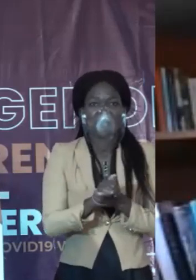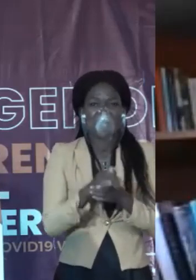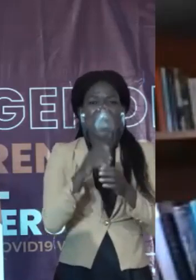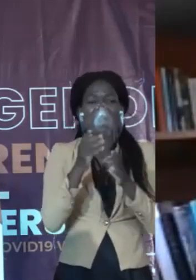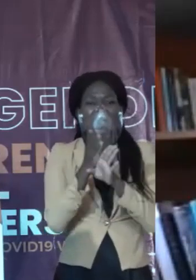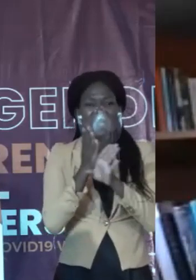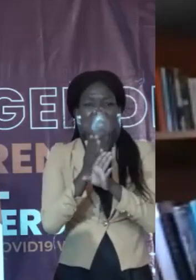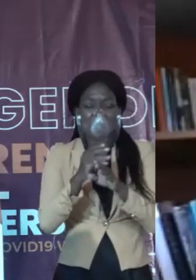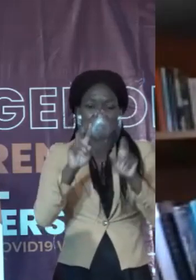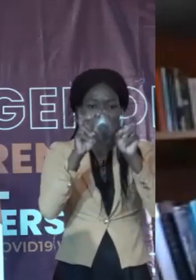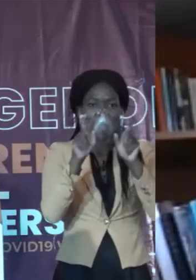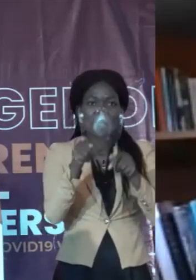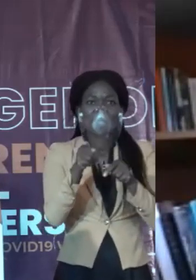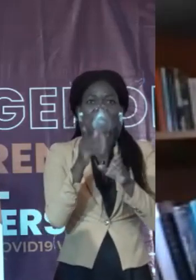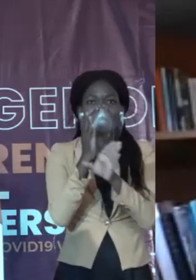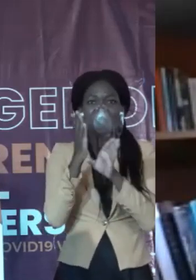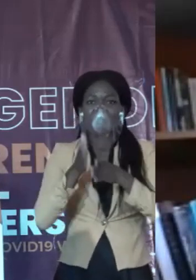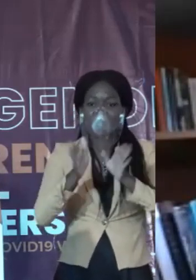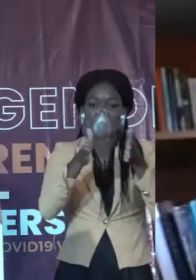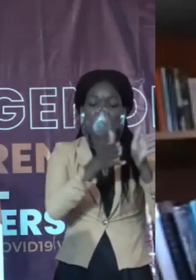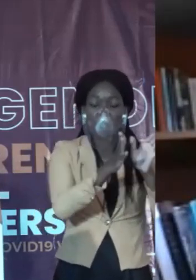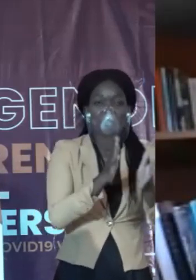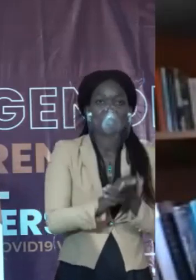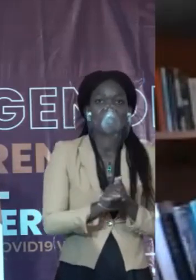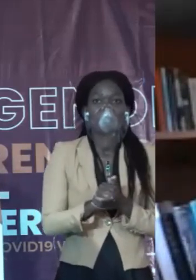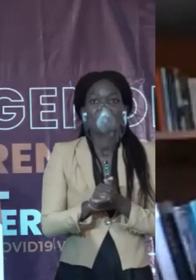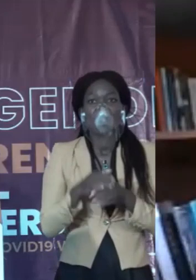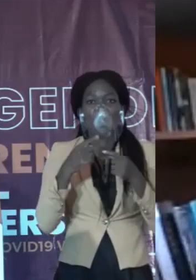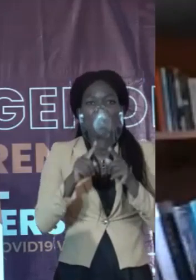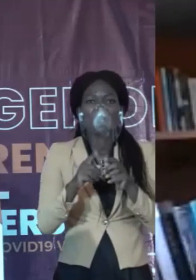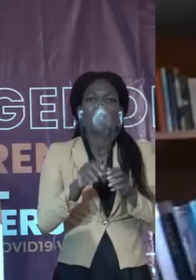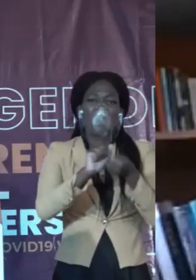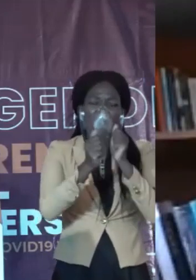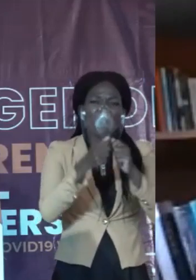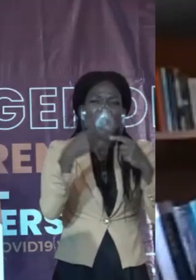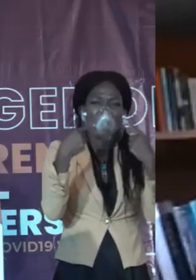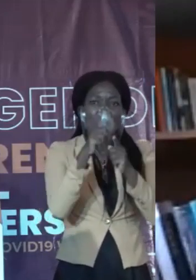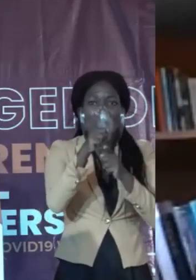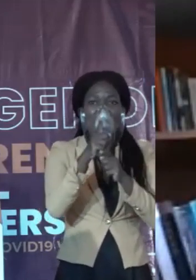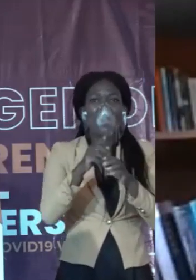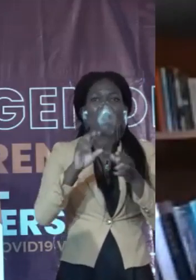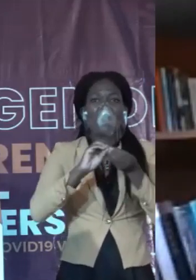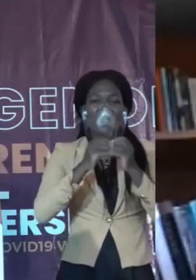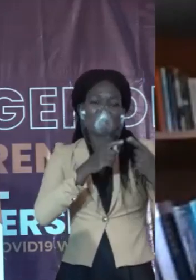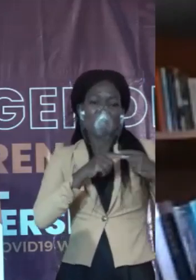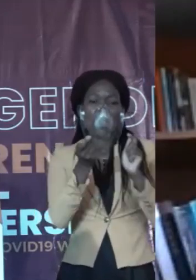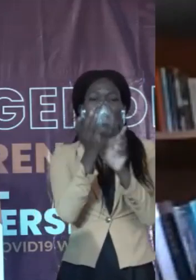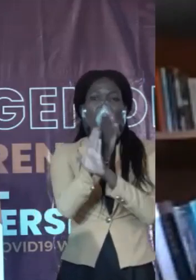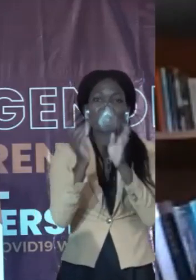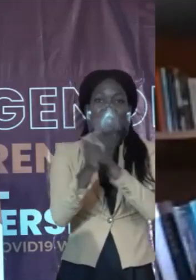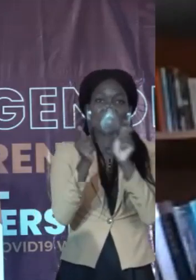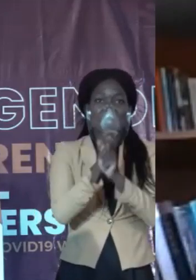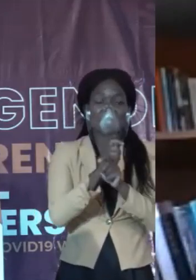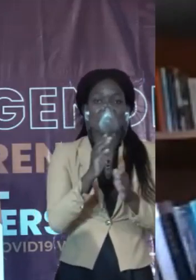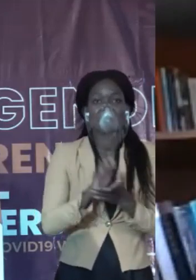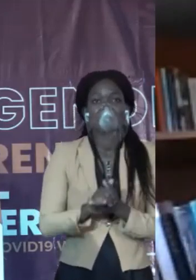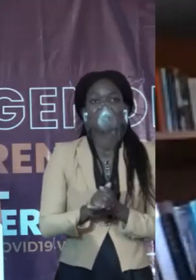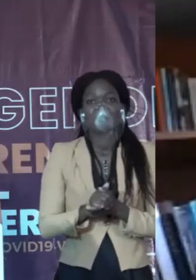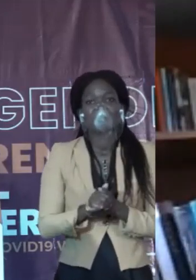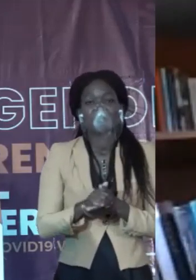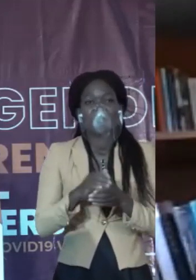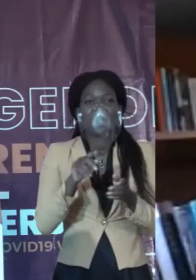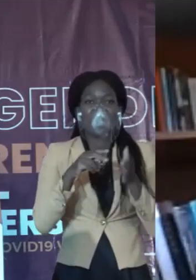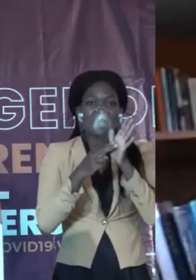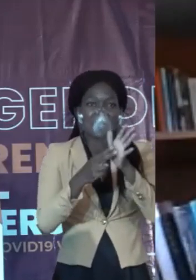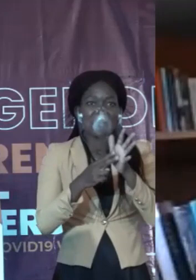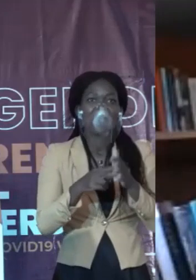ways, and the context impacts on them differently because of their gender. Access to ownership, control over resources,